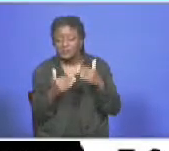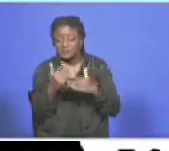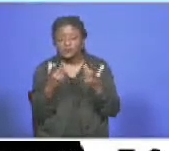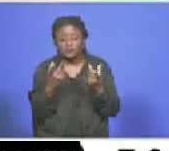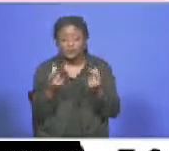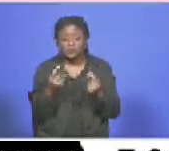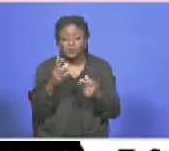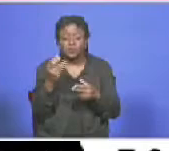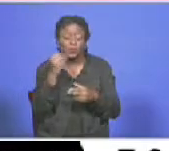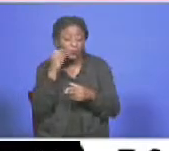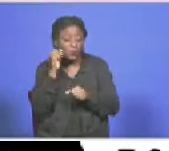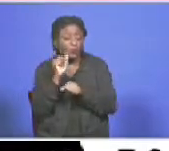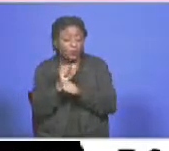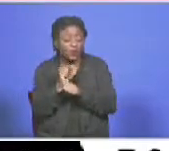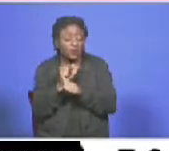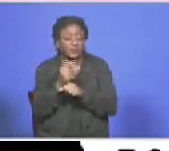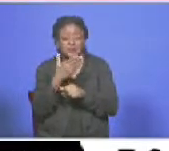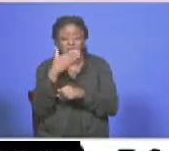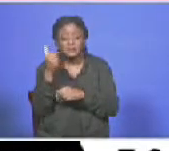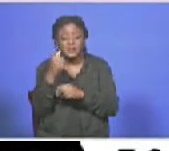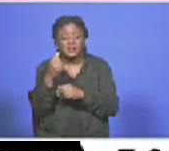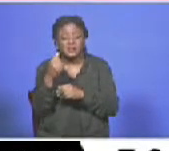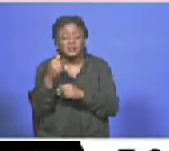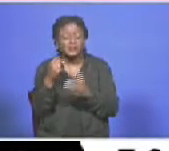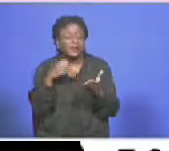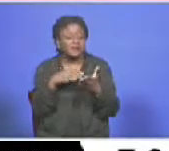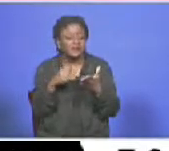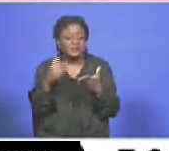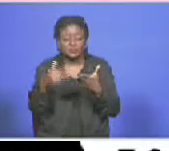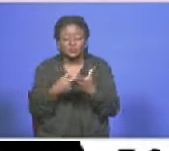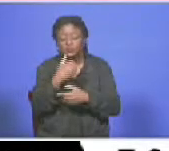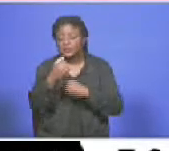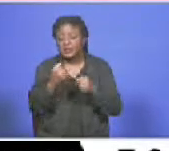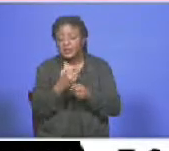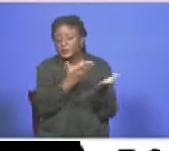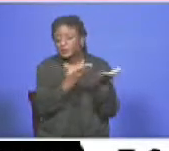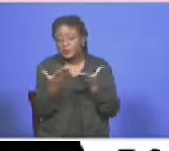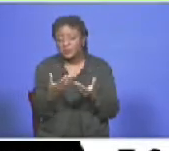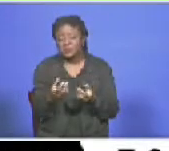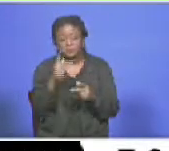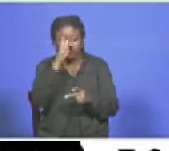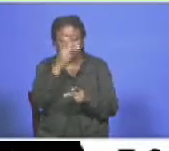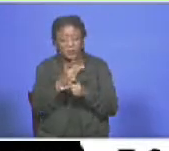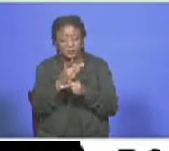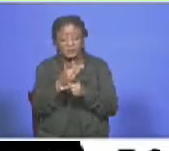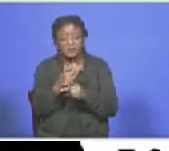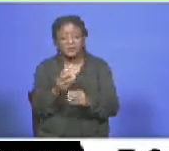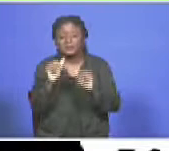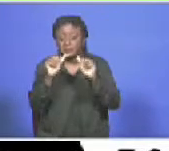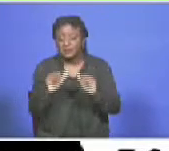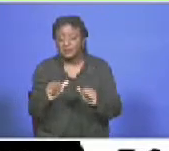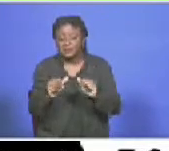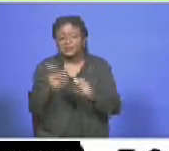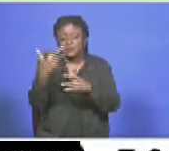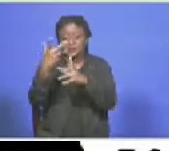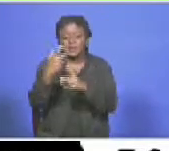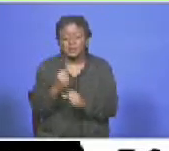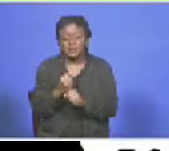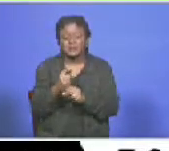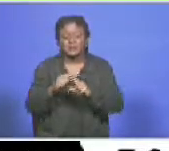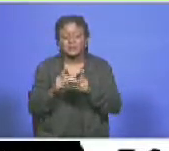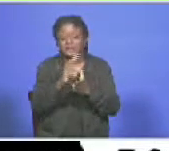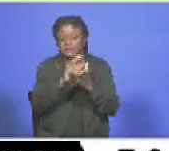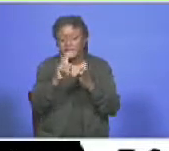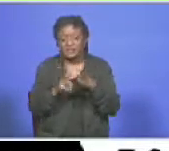best advice. He says the new year has brought a lot of promise of potential gains, but investing in stocks, bonds, or